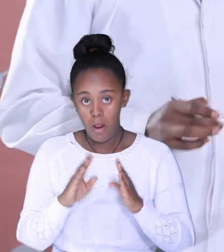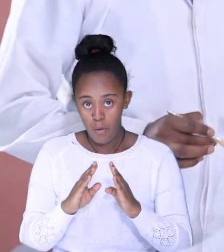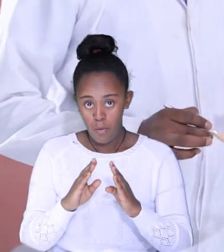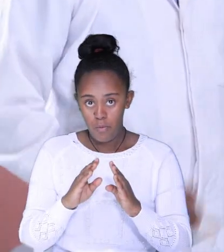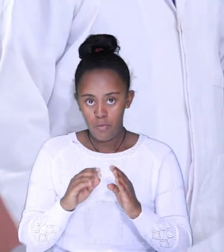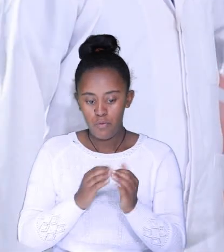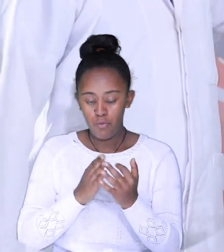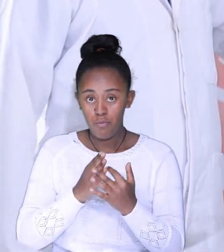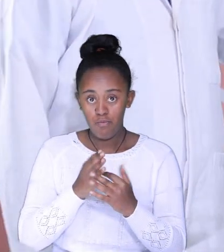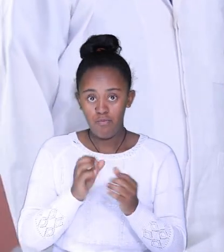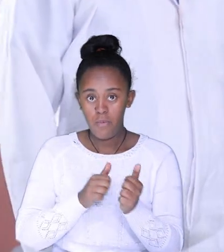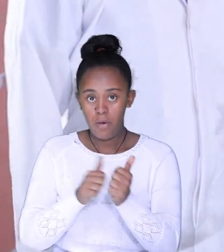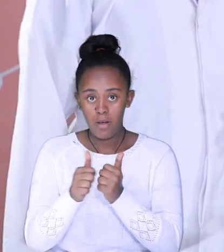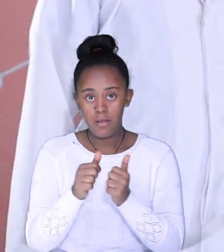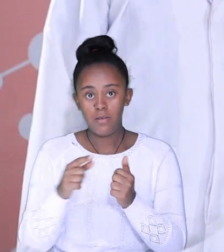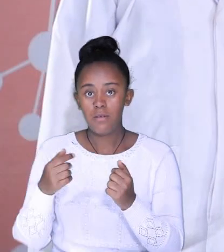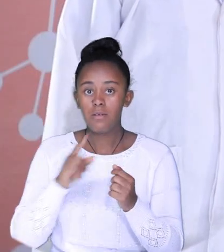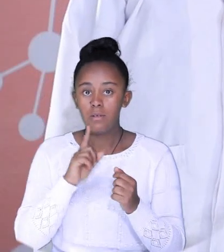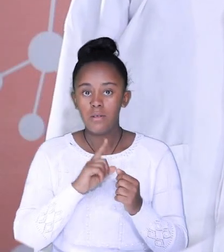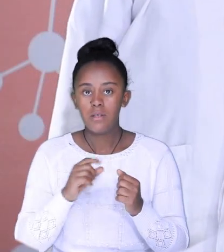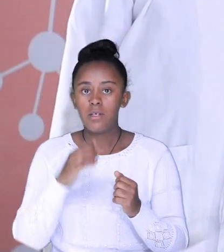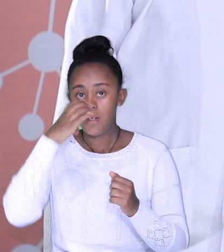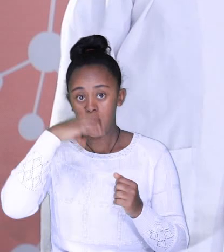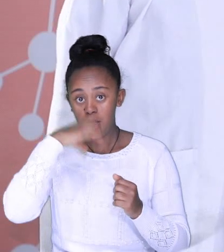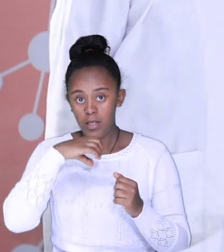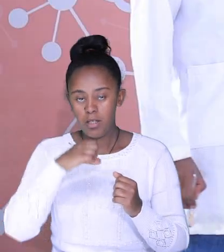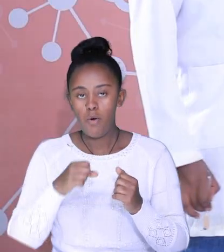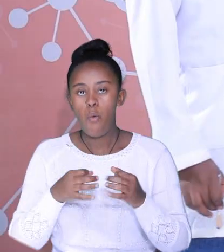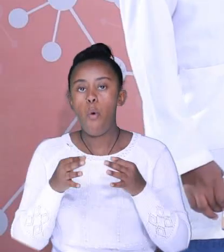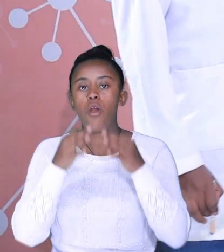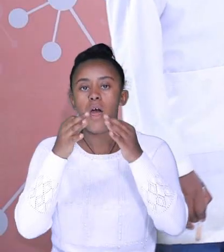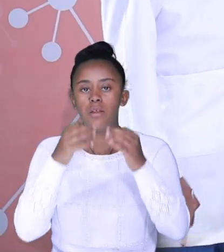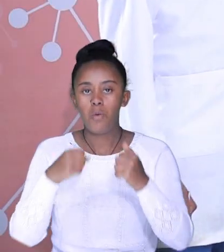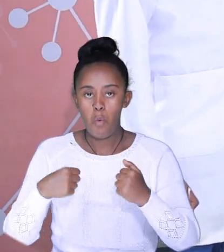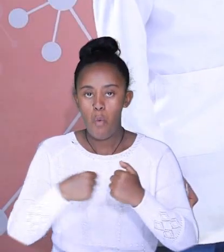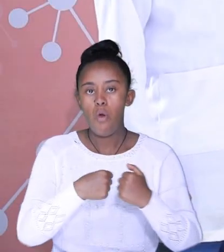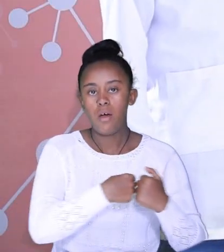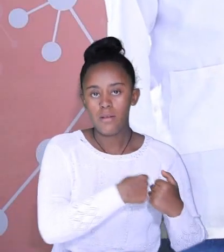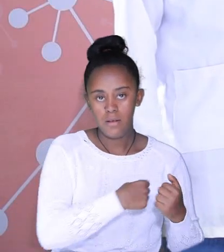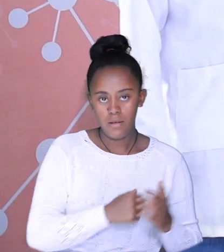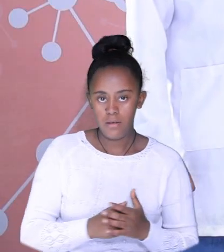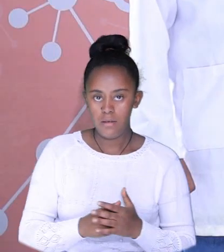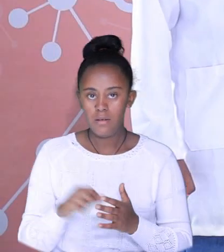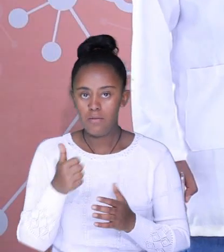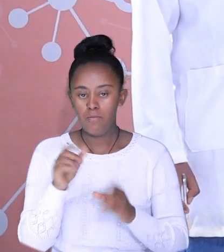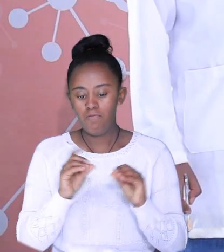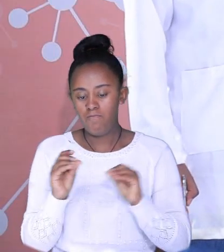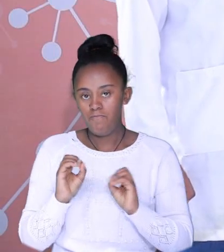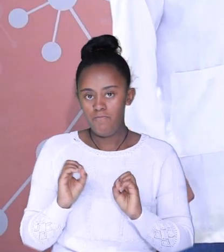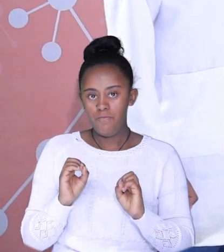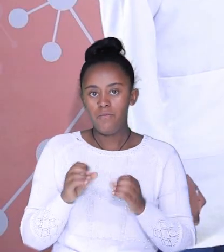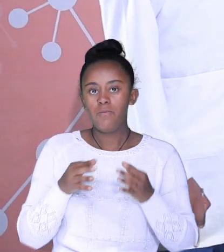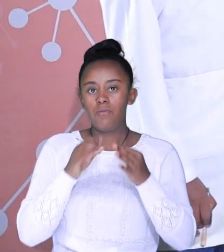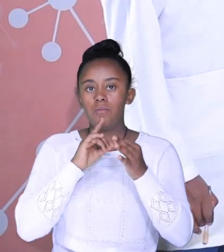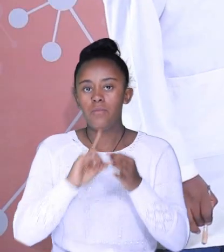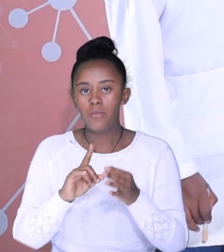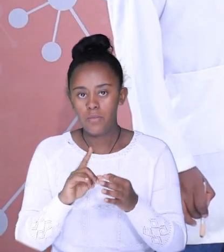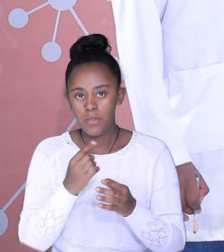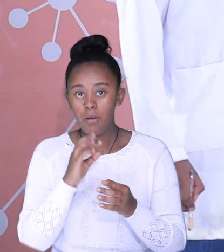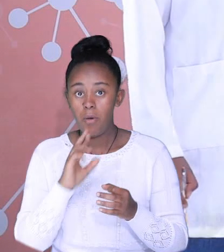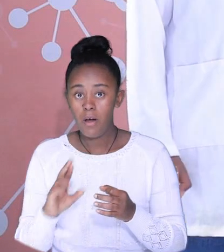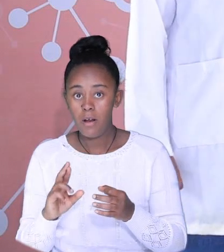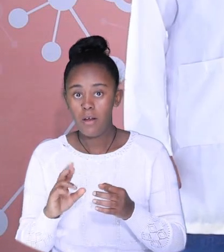to pass through them are called heat conductor. And the other materials which do not allow heat to pass through them